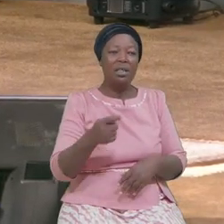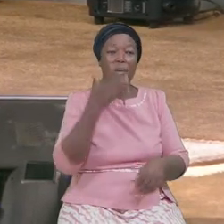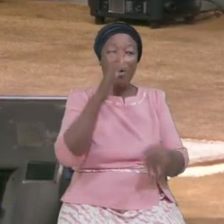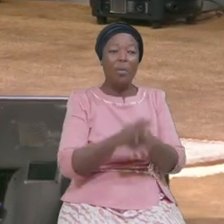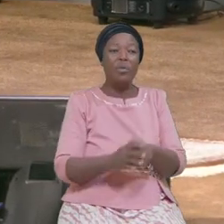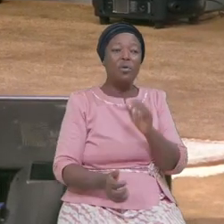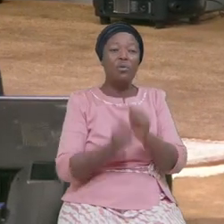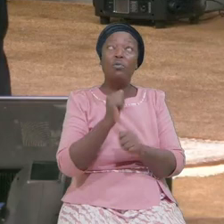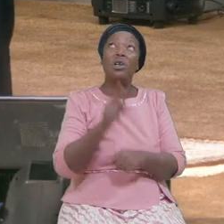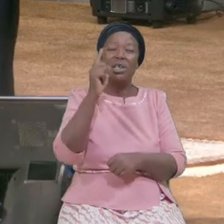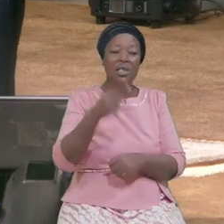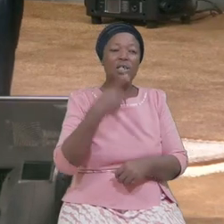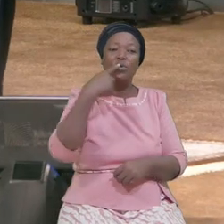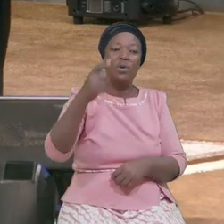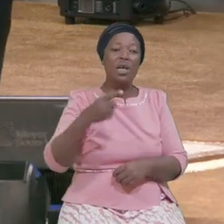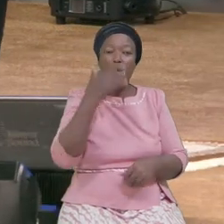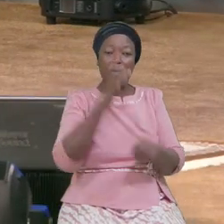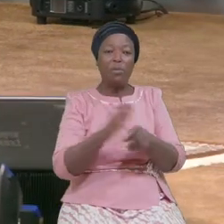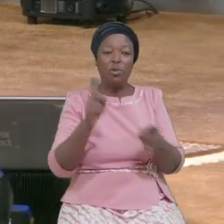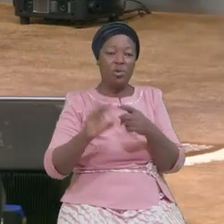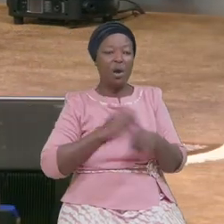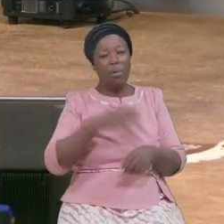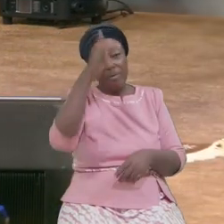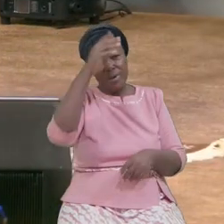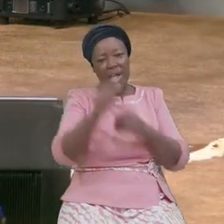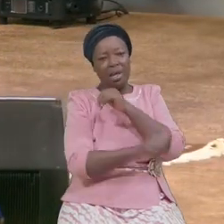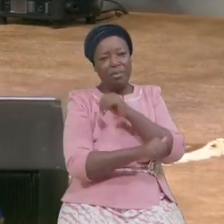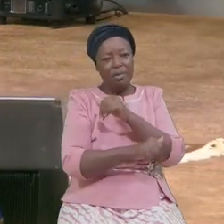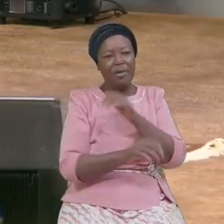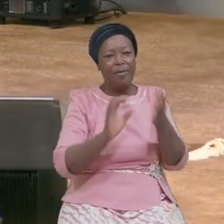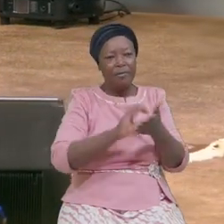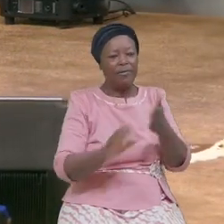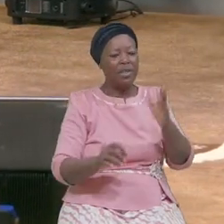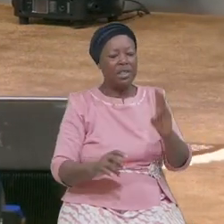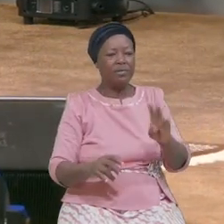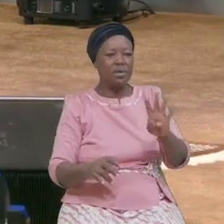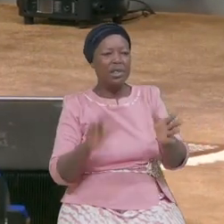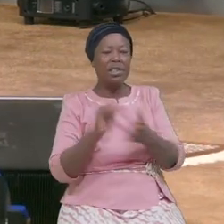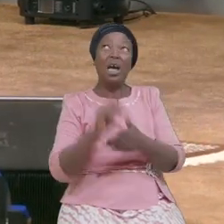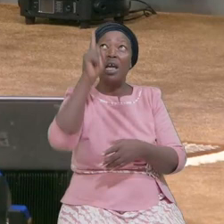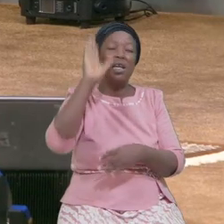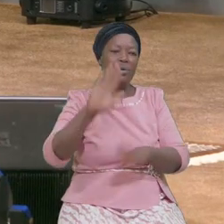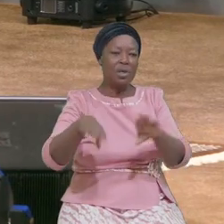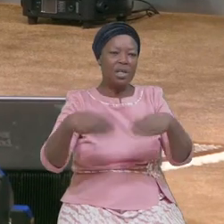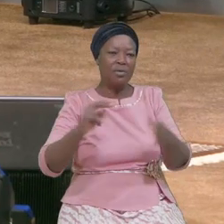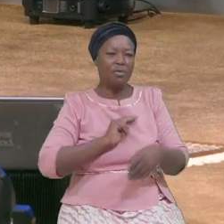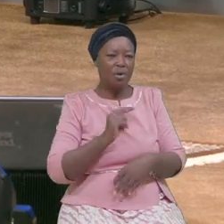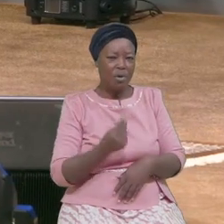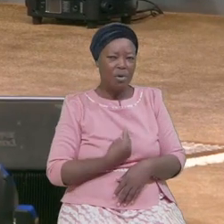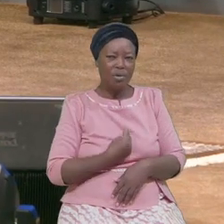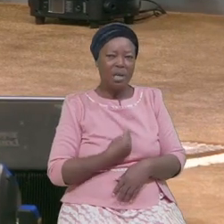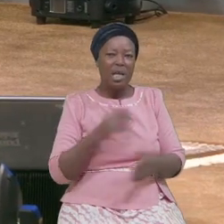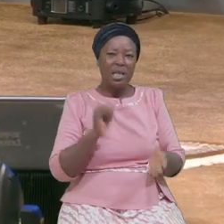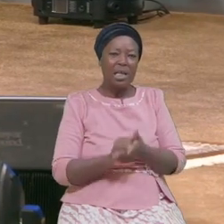swore to our father Abraham. Verse 74, that he would grant us that